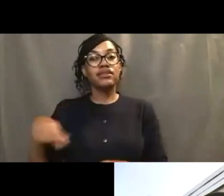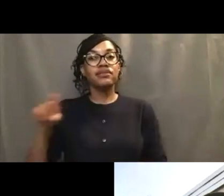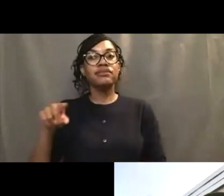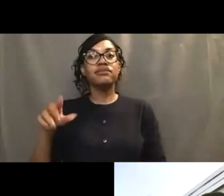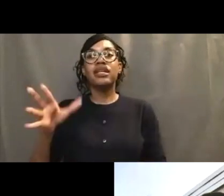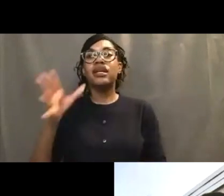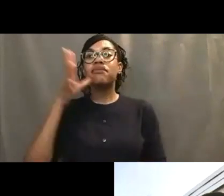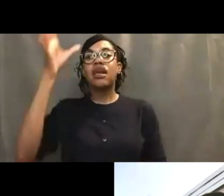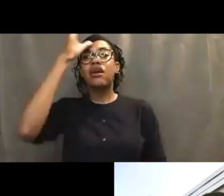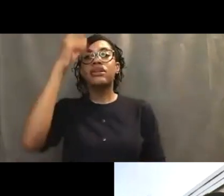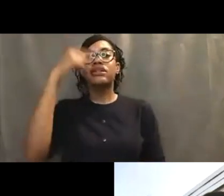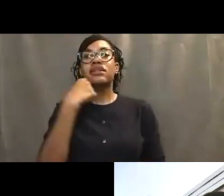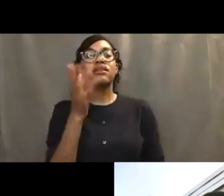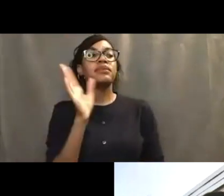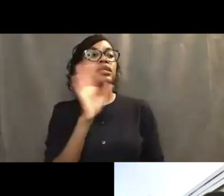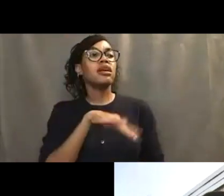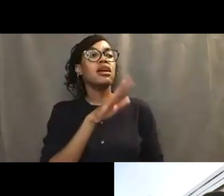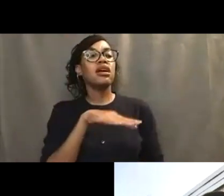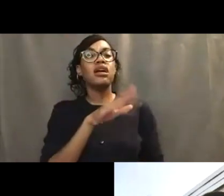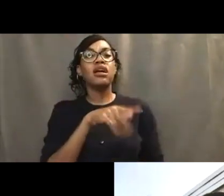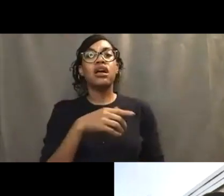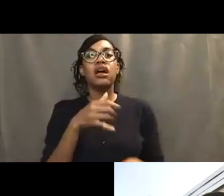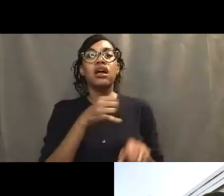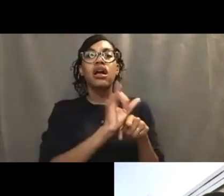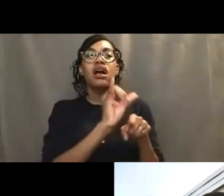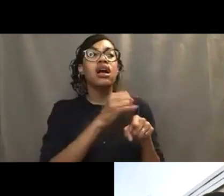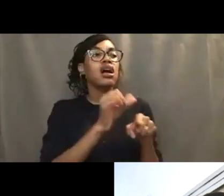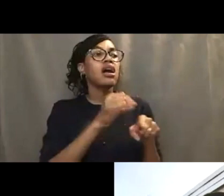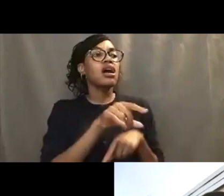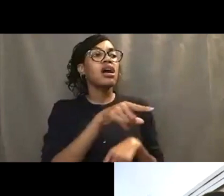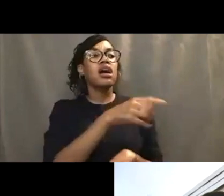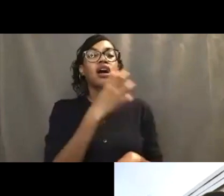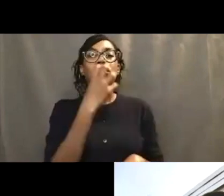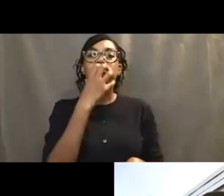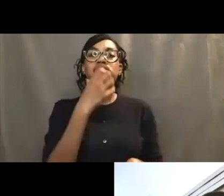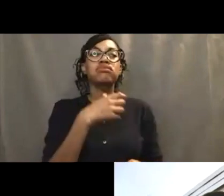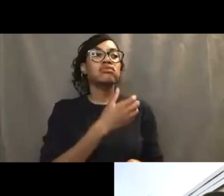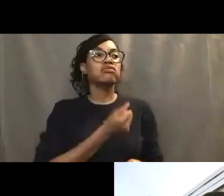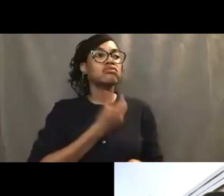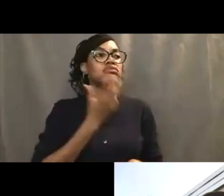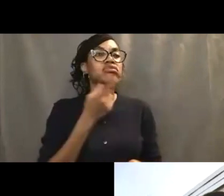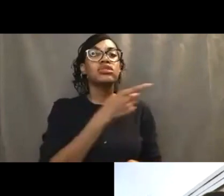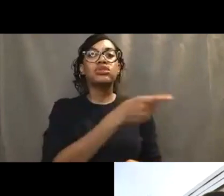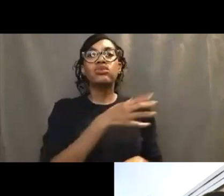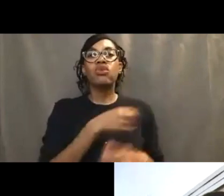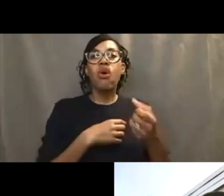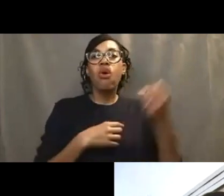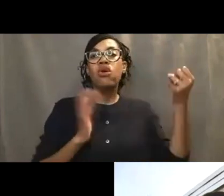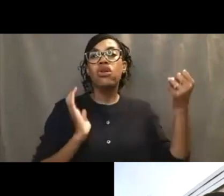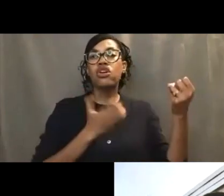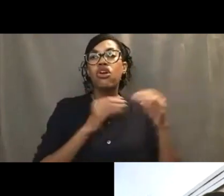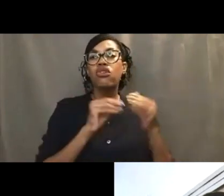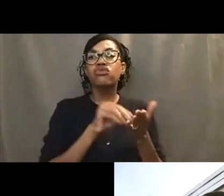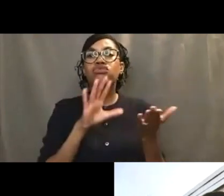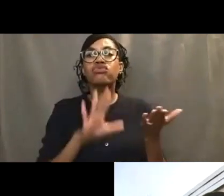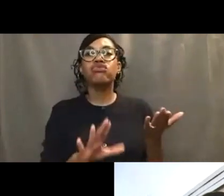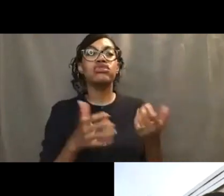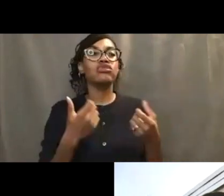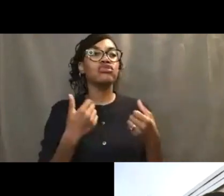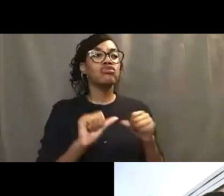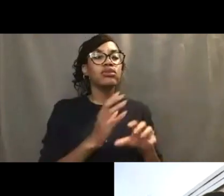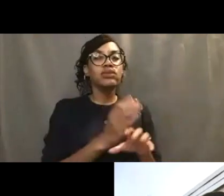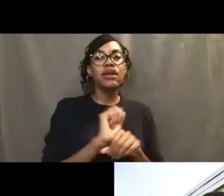off, cussing at me, saying that, you know, we were holding their kids hostage for a political agenda. And